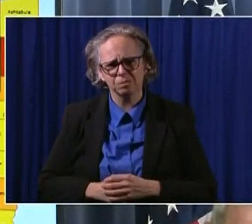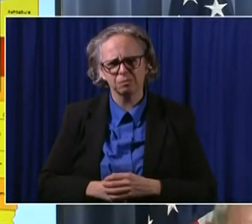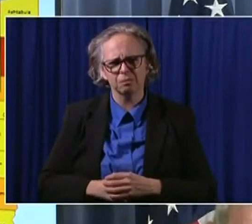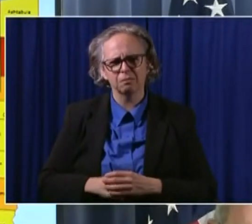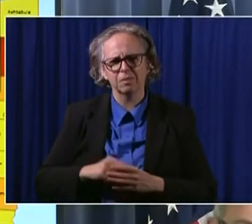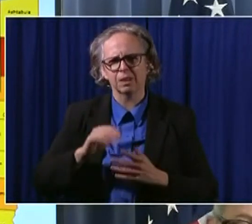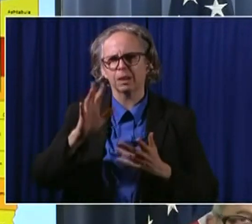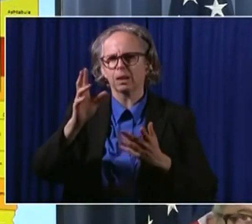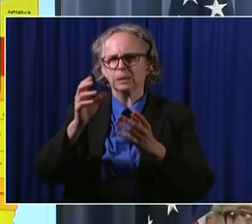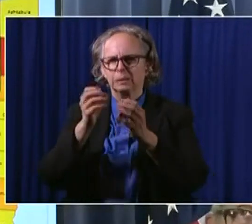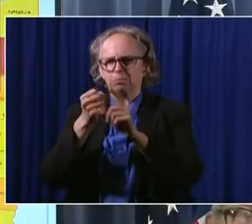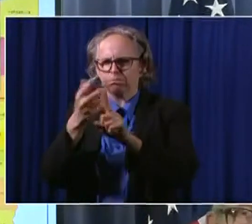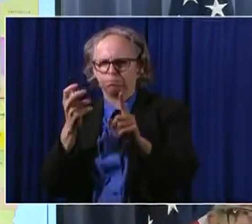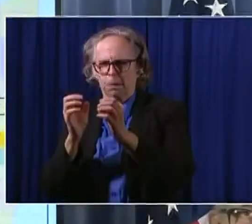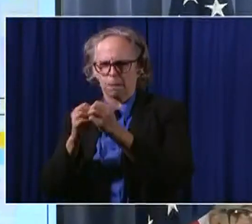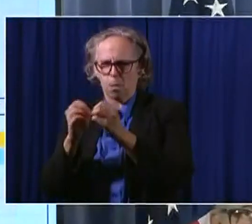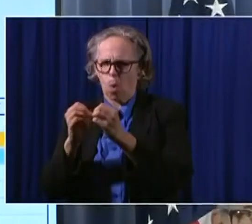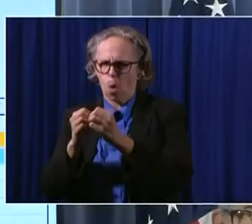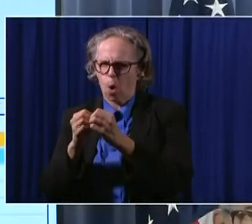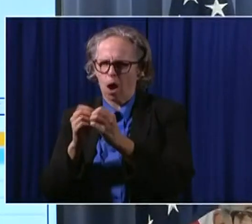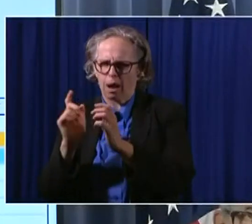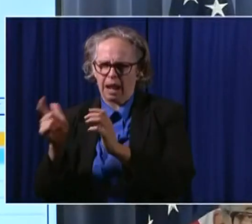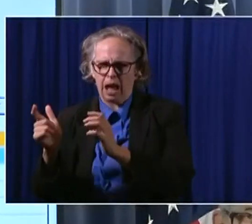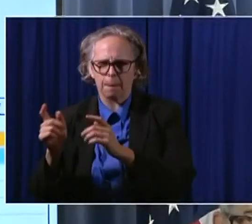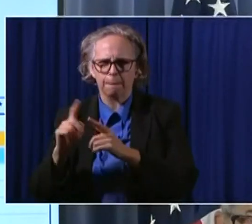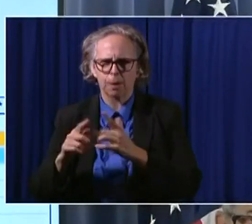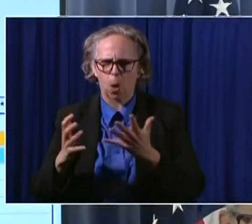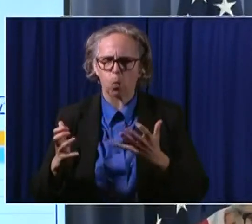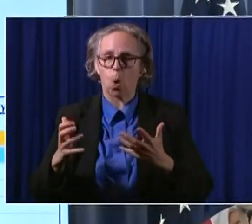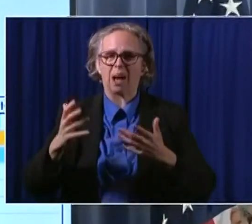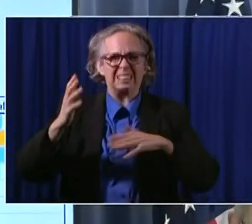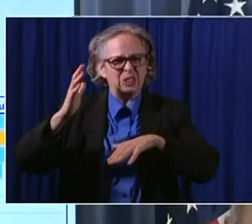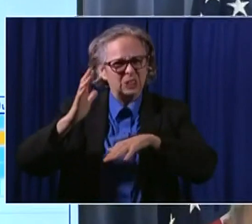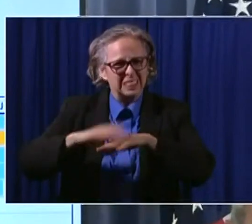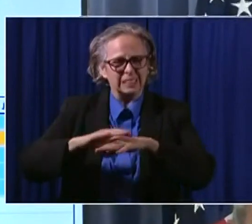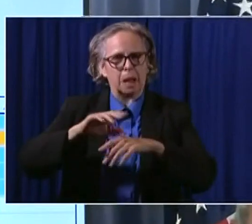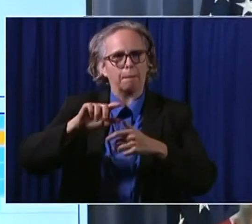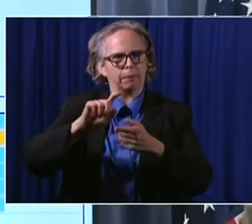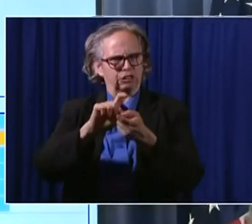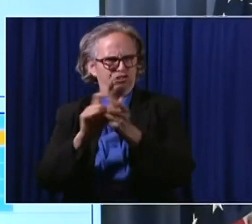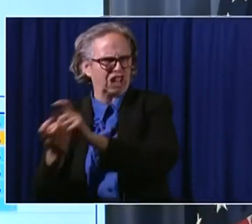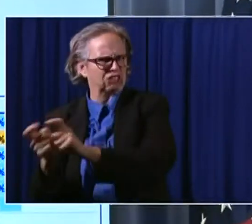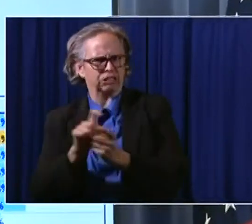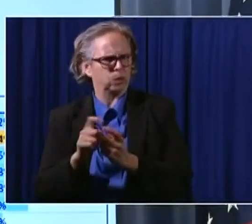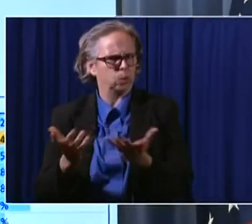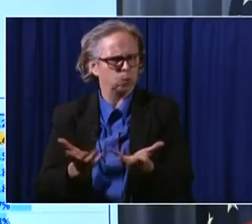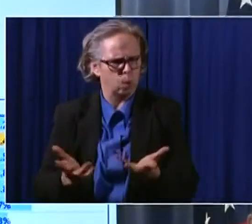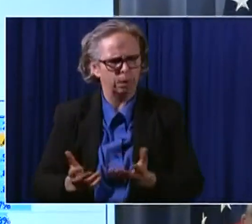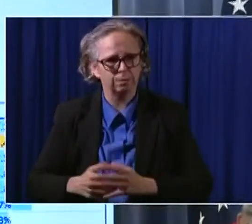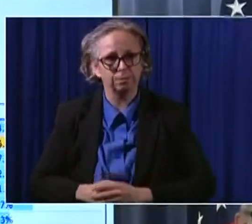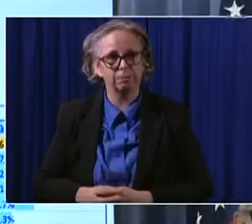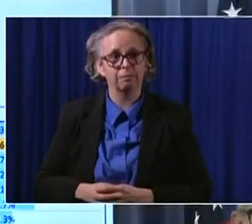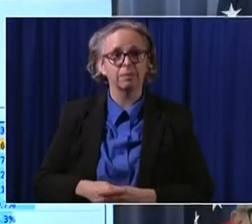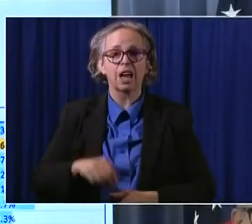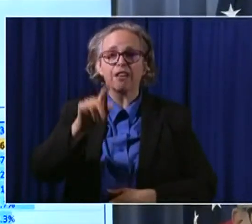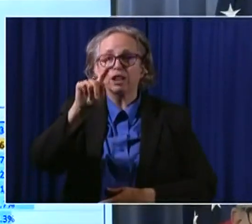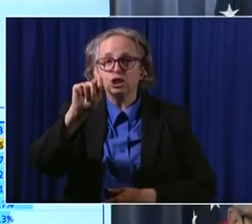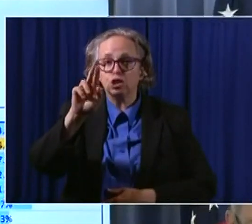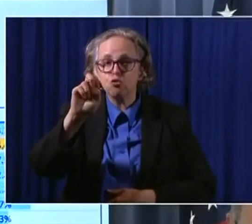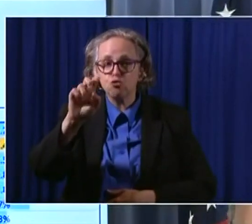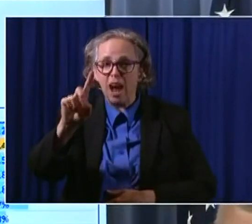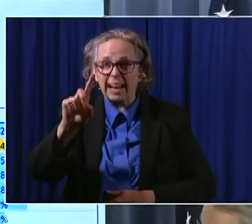of the changes that we are seeing. And this is a national trend, and that is that the age of those that are being diagnosed